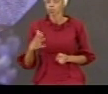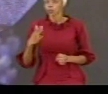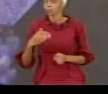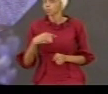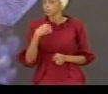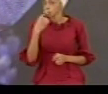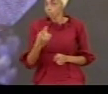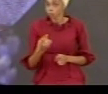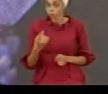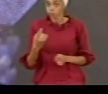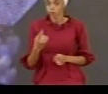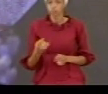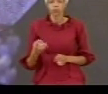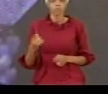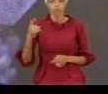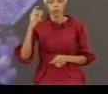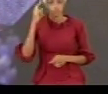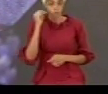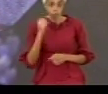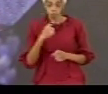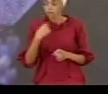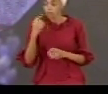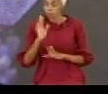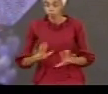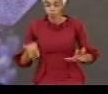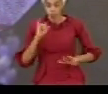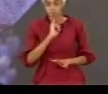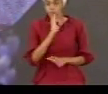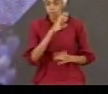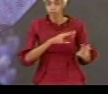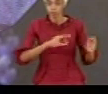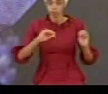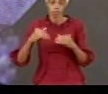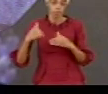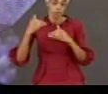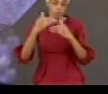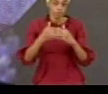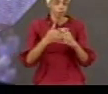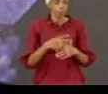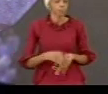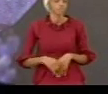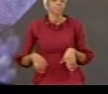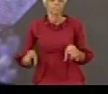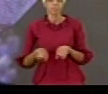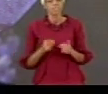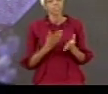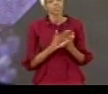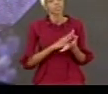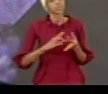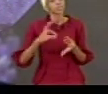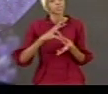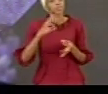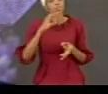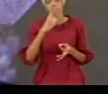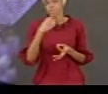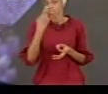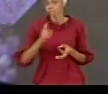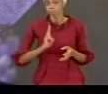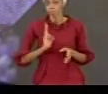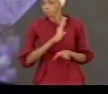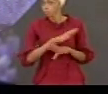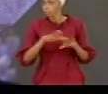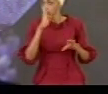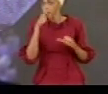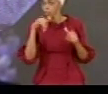them to go forward. And the Spirit of God is saying, you shouldn't just be stagnant.